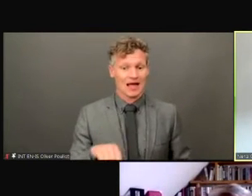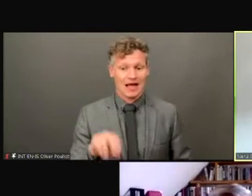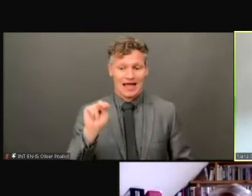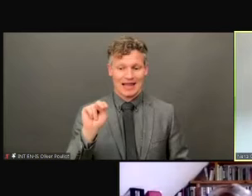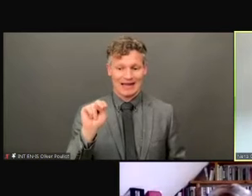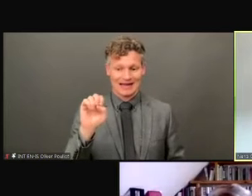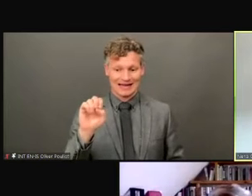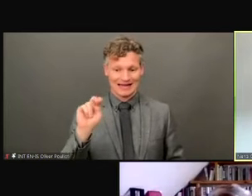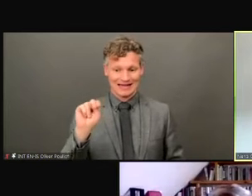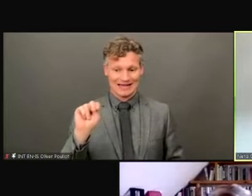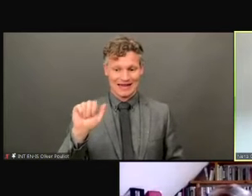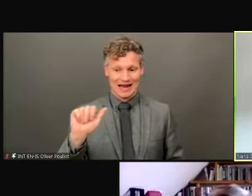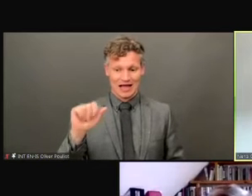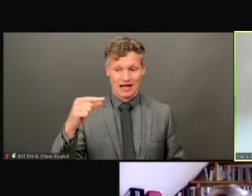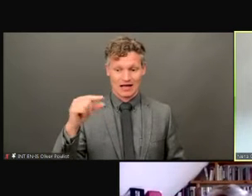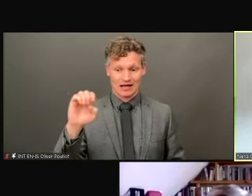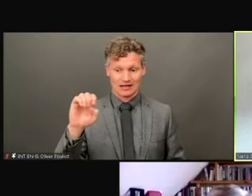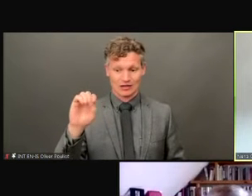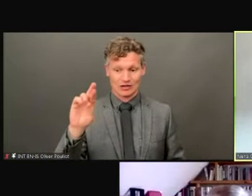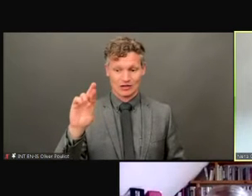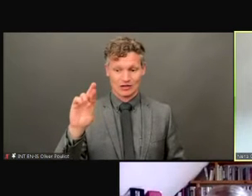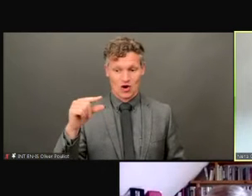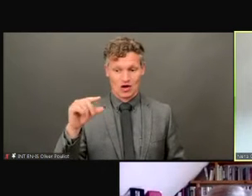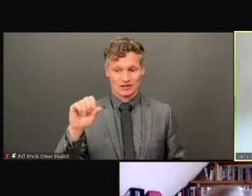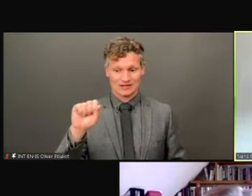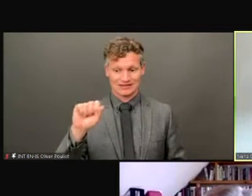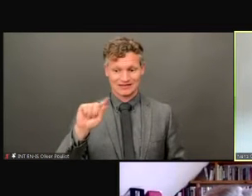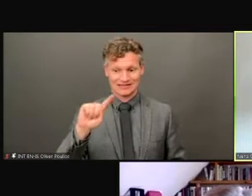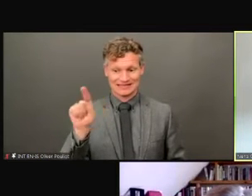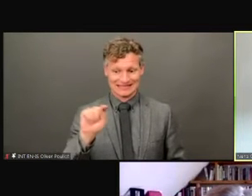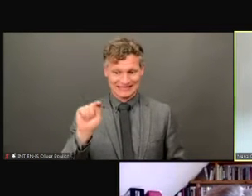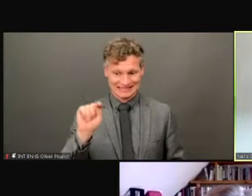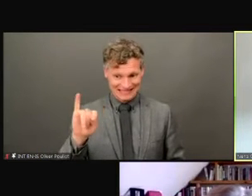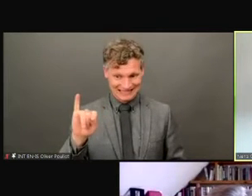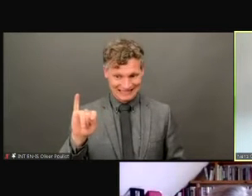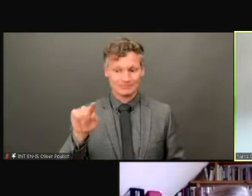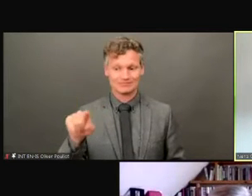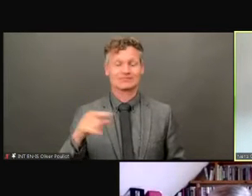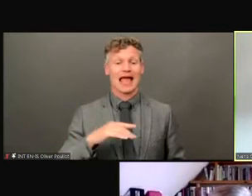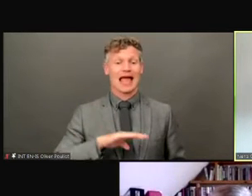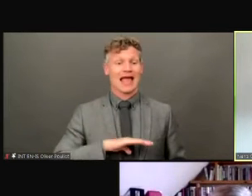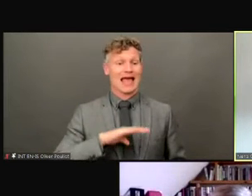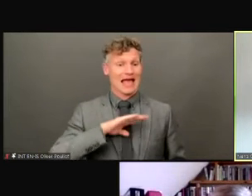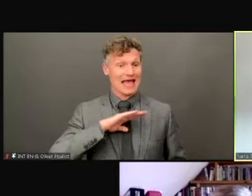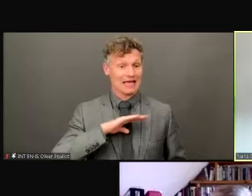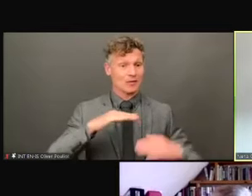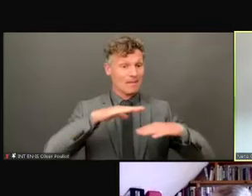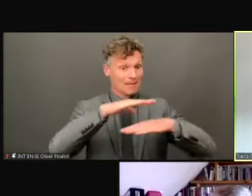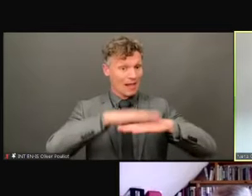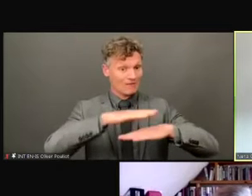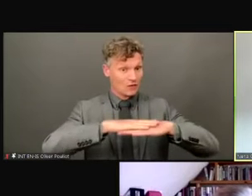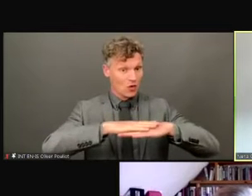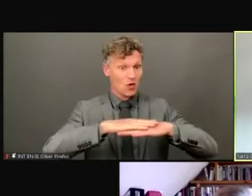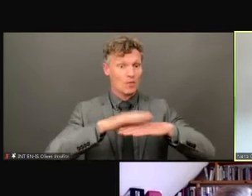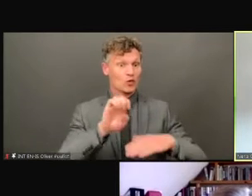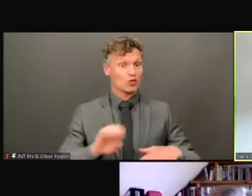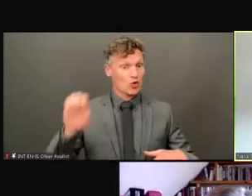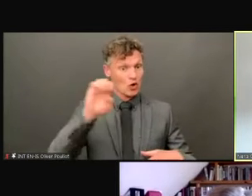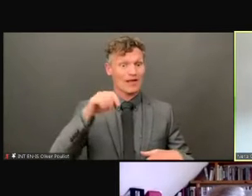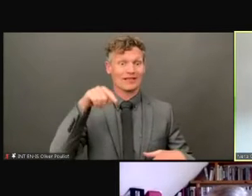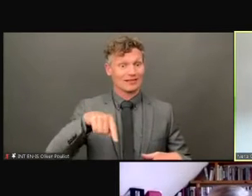organizations of and for older persons. This event is being recorded and is being webcast live on